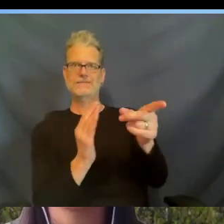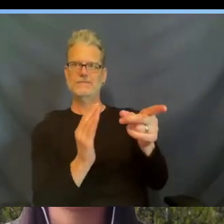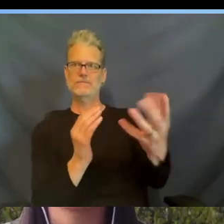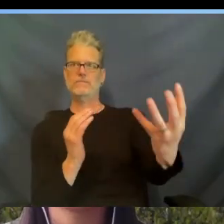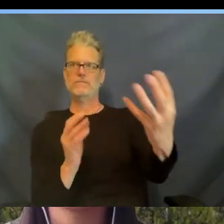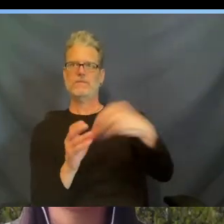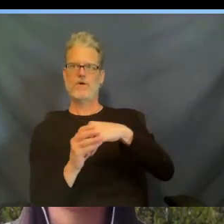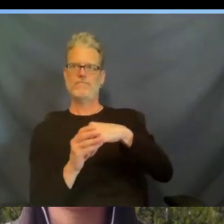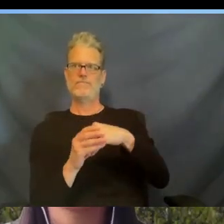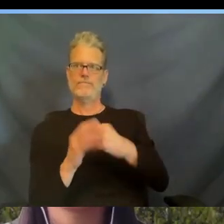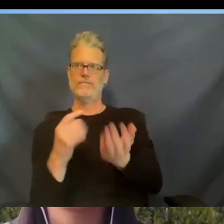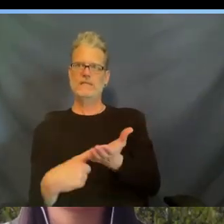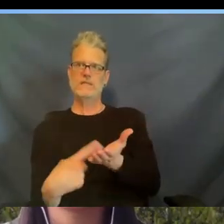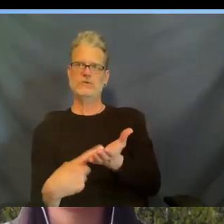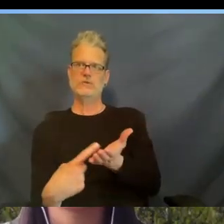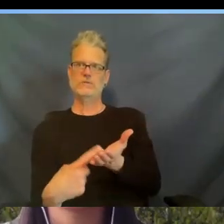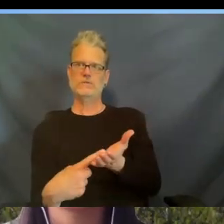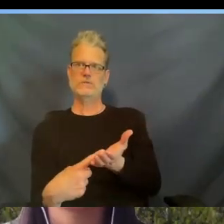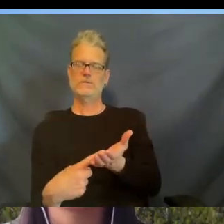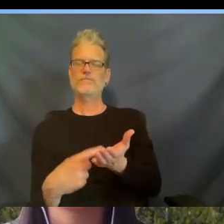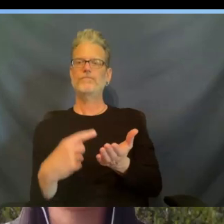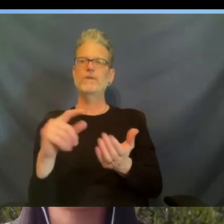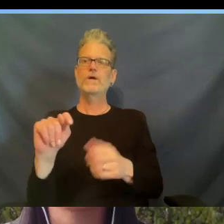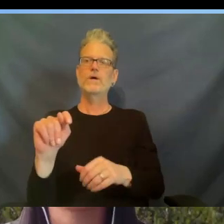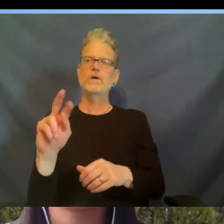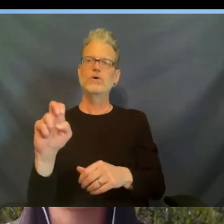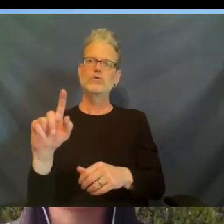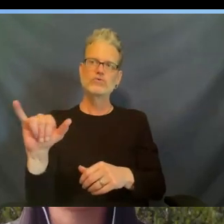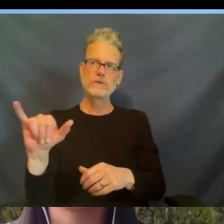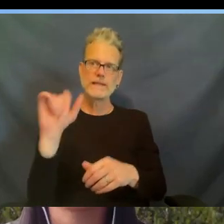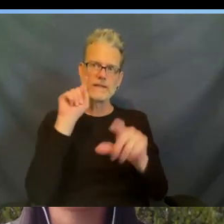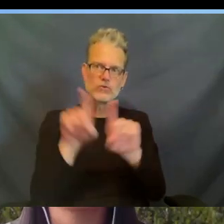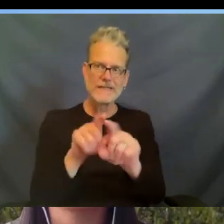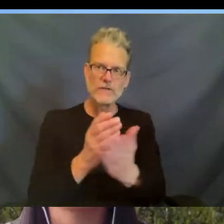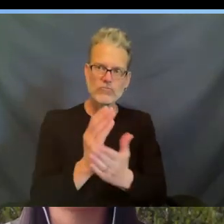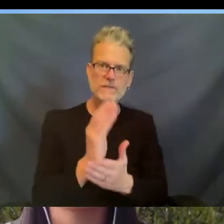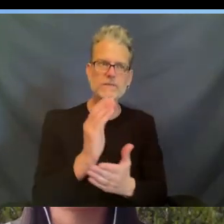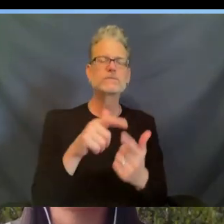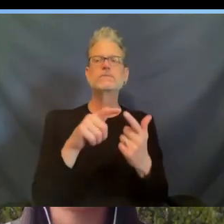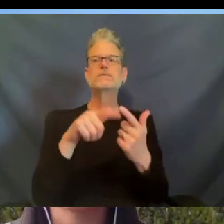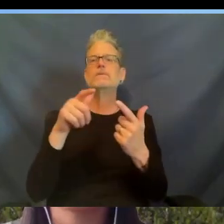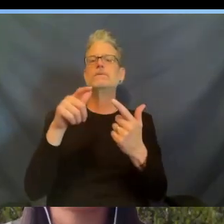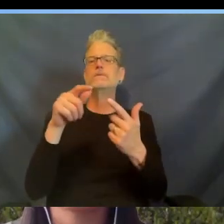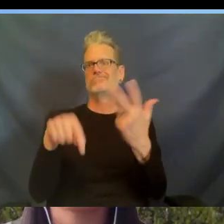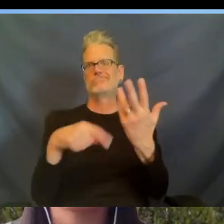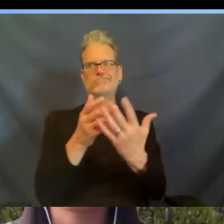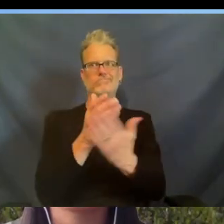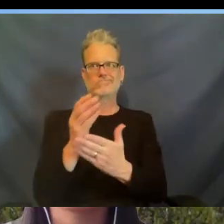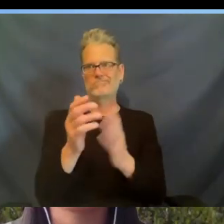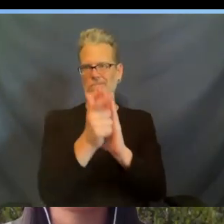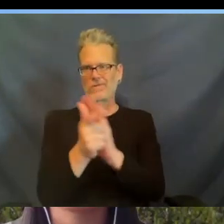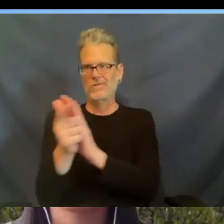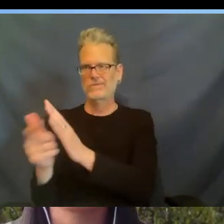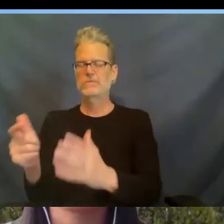cultural considerations, those treaty rights, those reserve rights. And then we can go beyond that. Of course, it's not limited just to